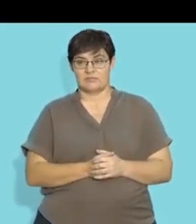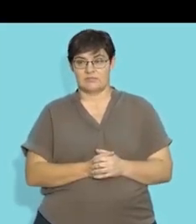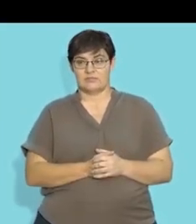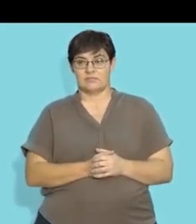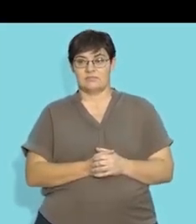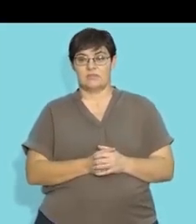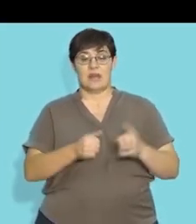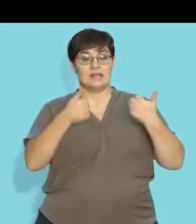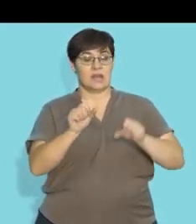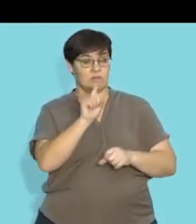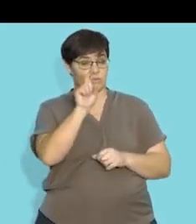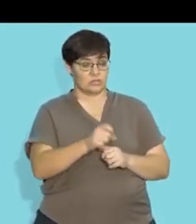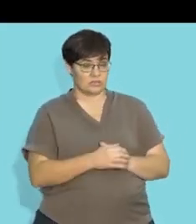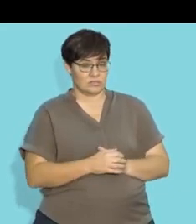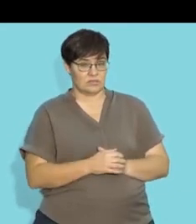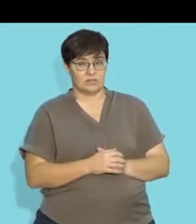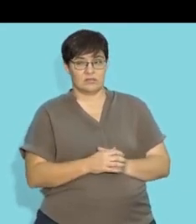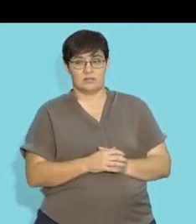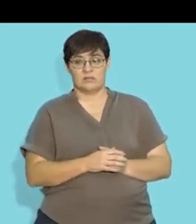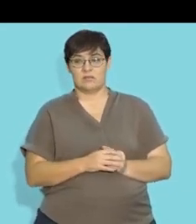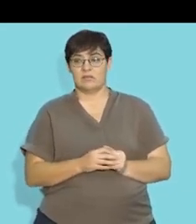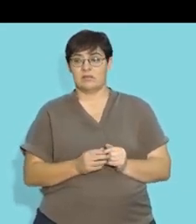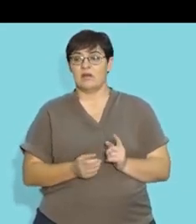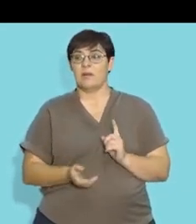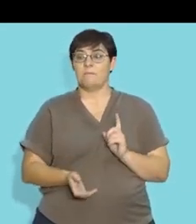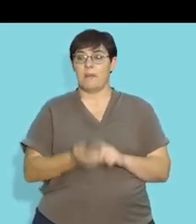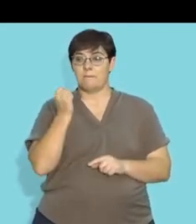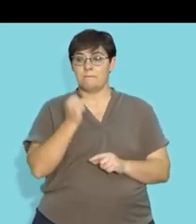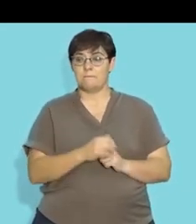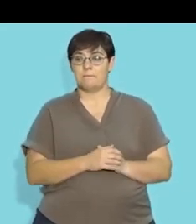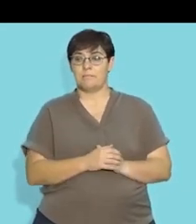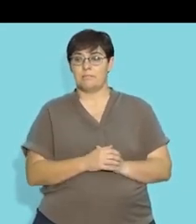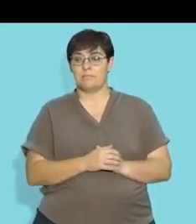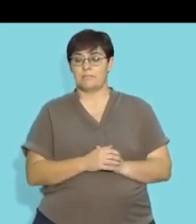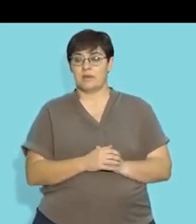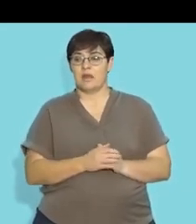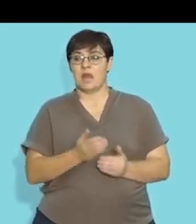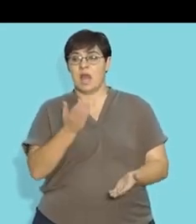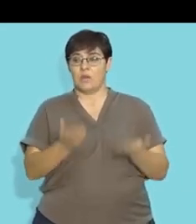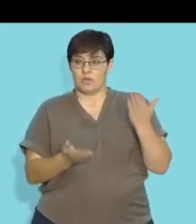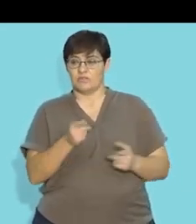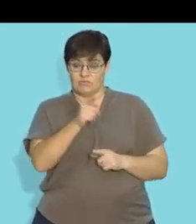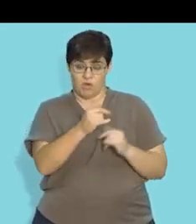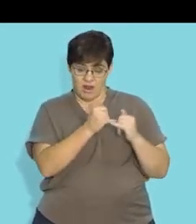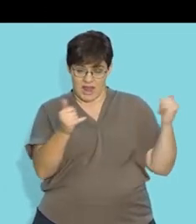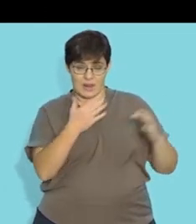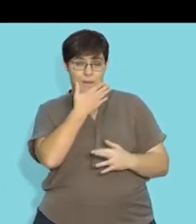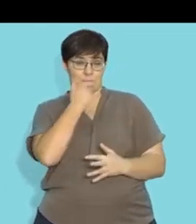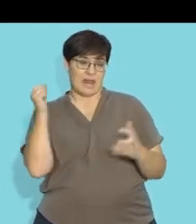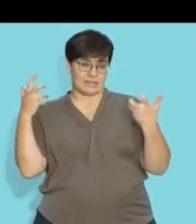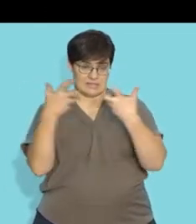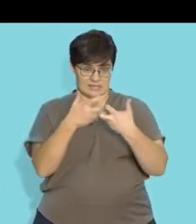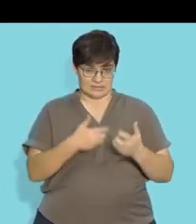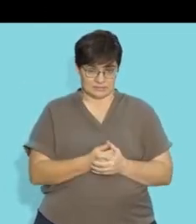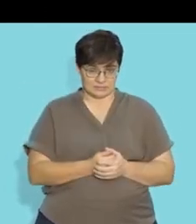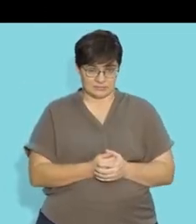So the next question is, find the equation of the line of best fit in this form. So the equation of the line